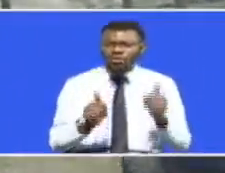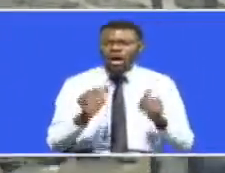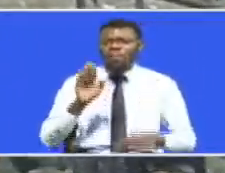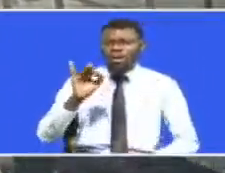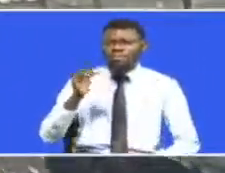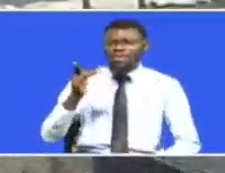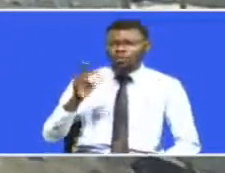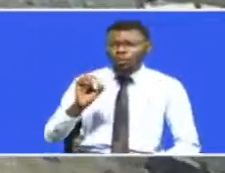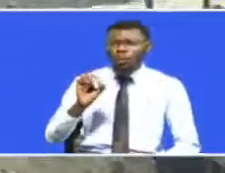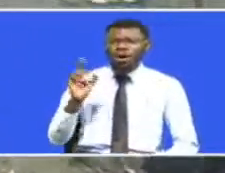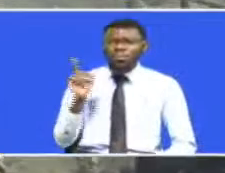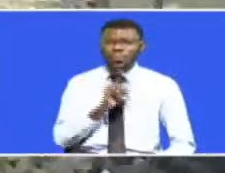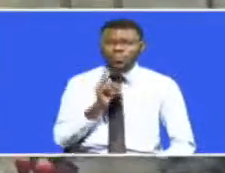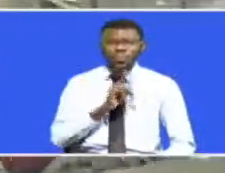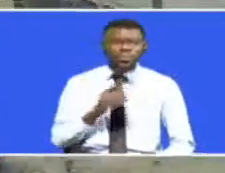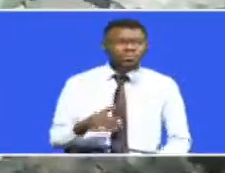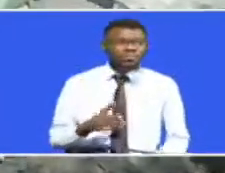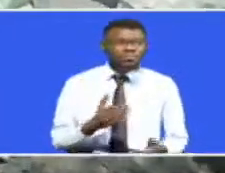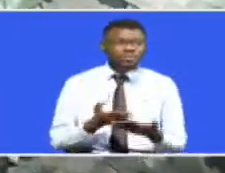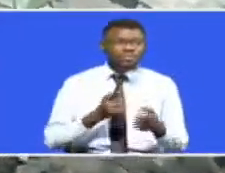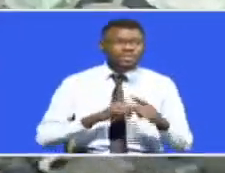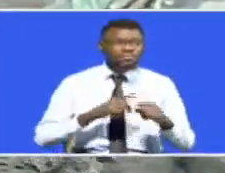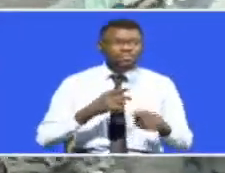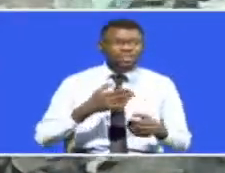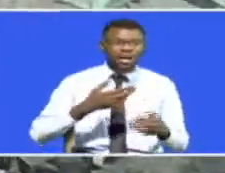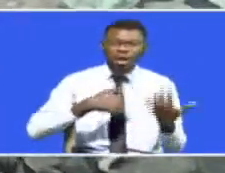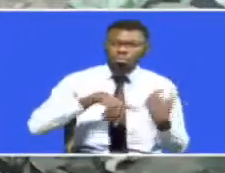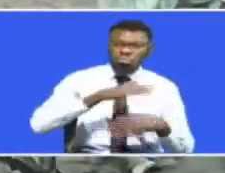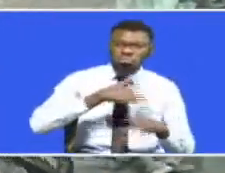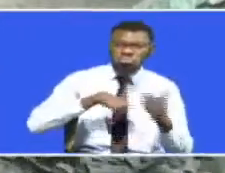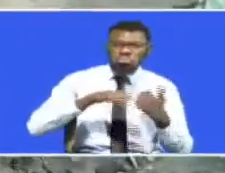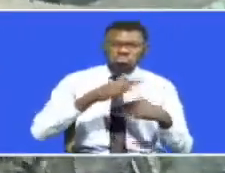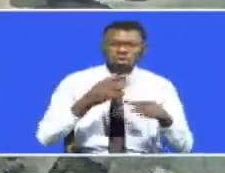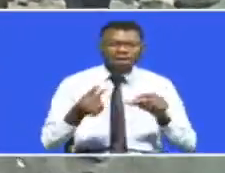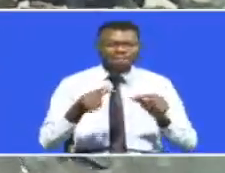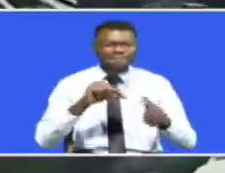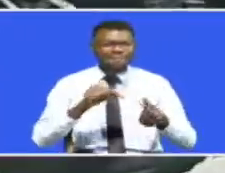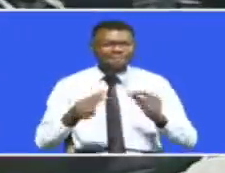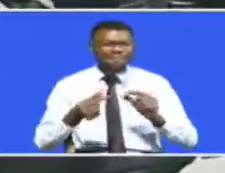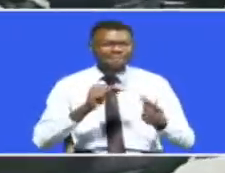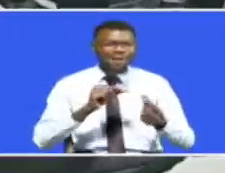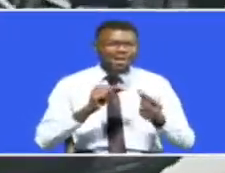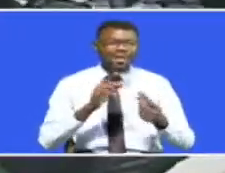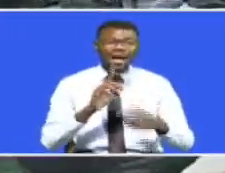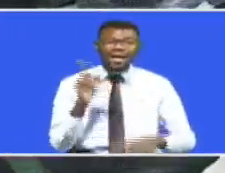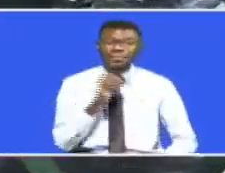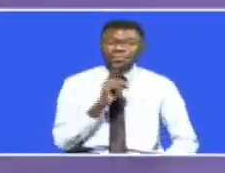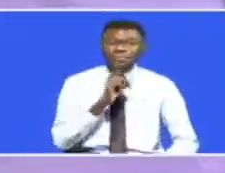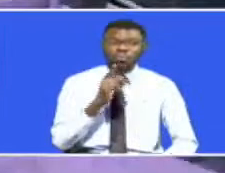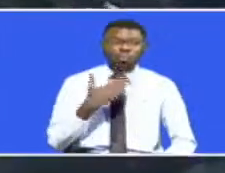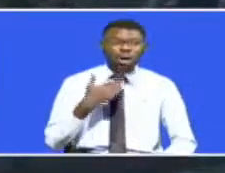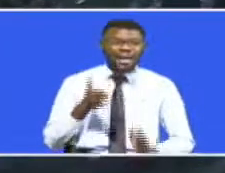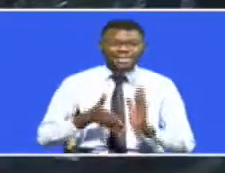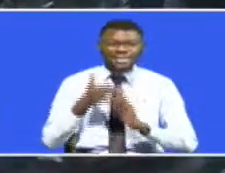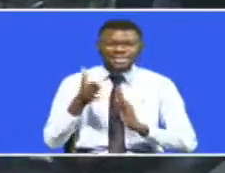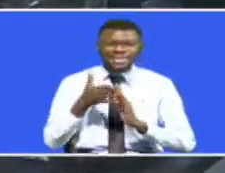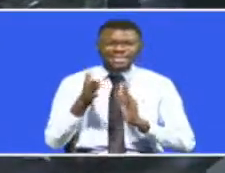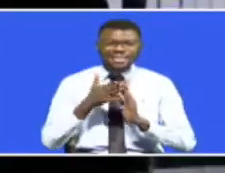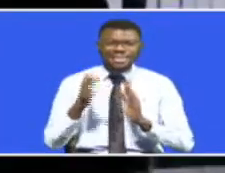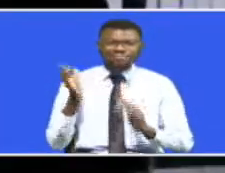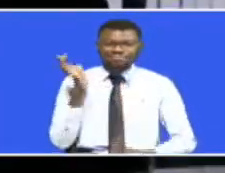The brewers are known to mix their products with toxic substances to speed up fermentation and make it